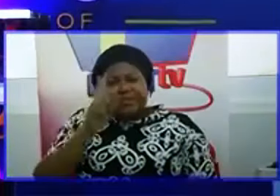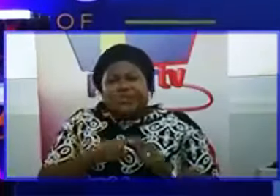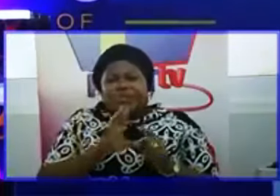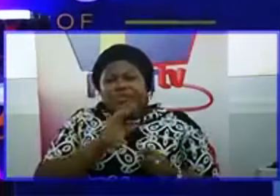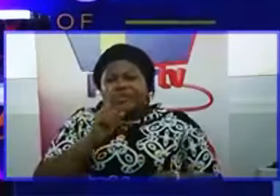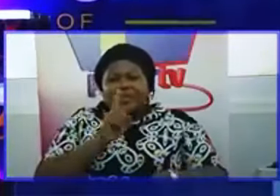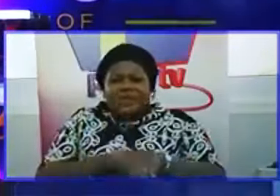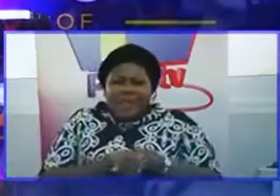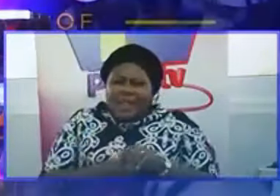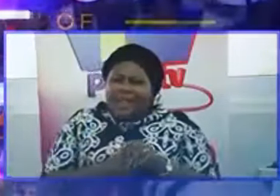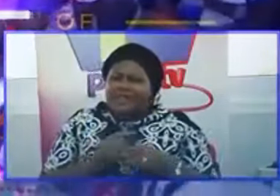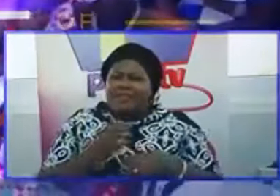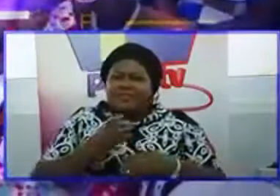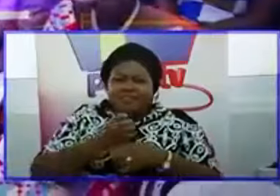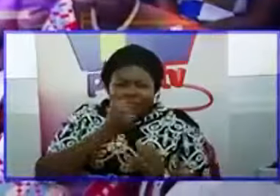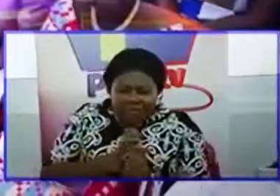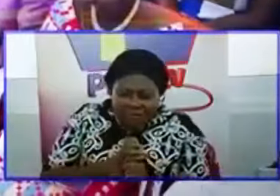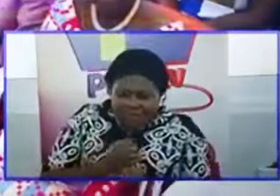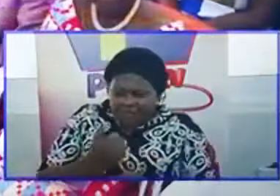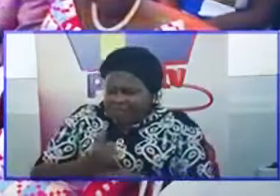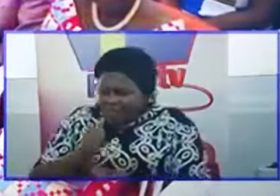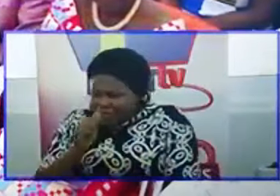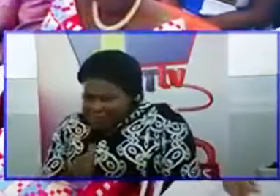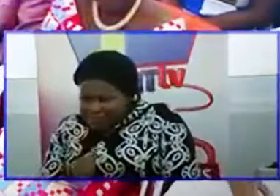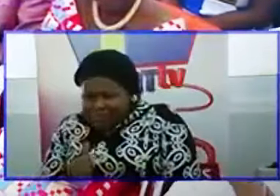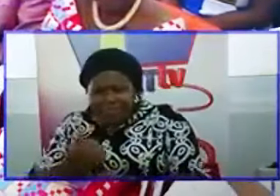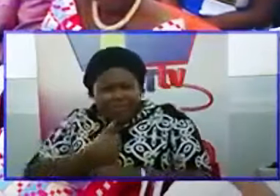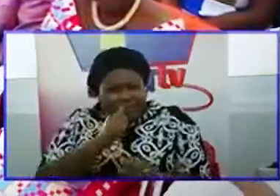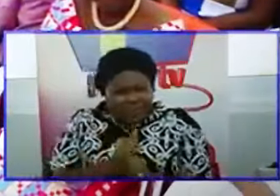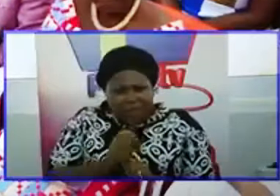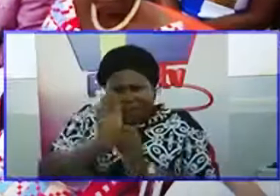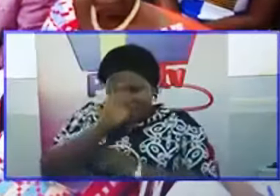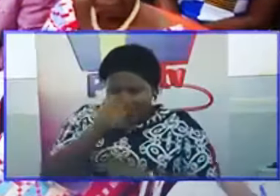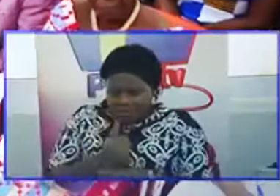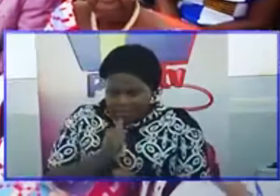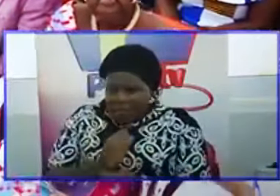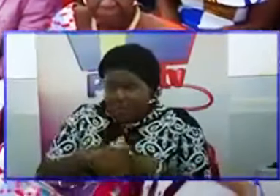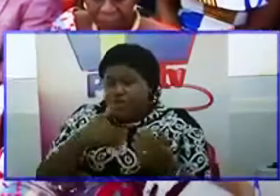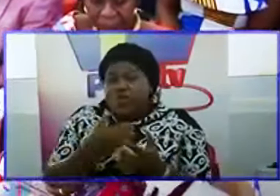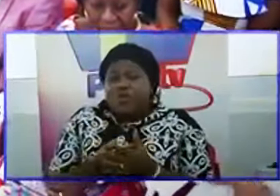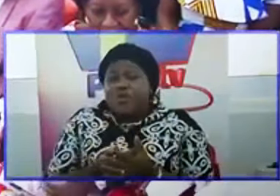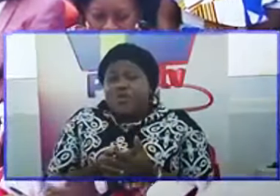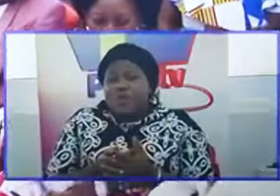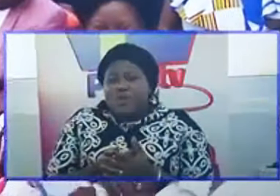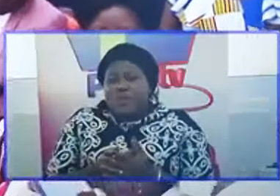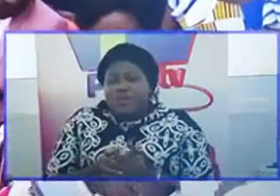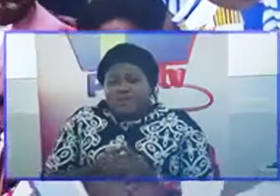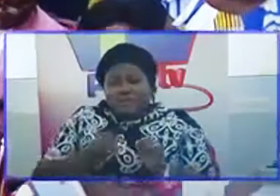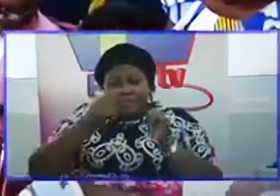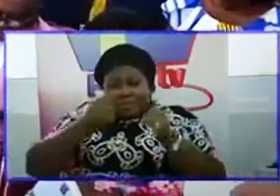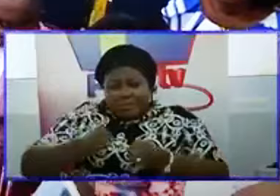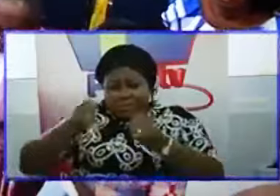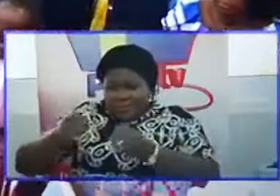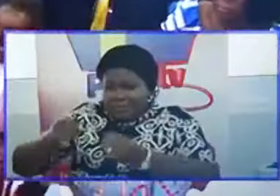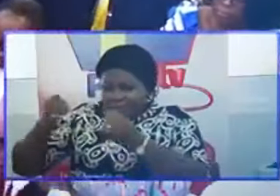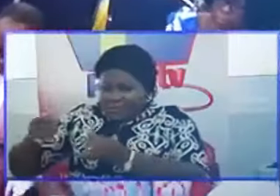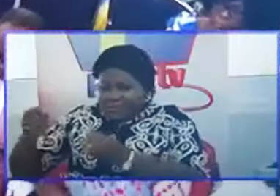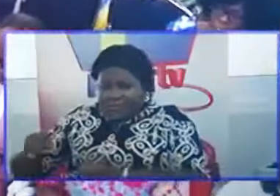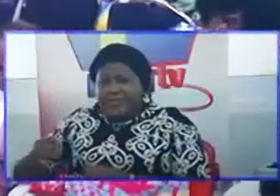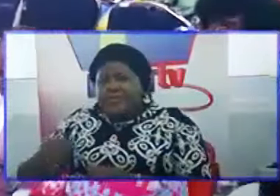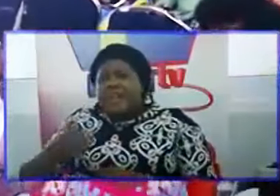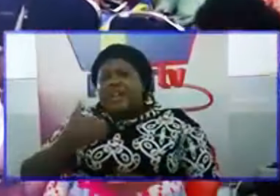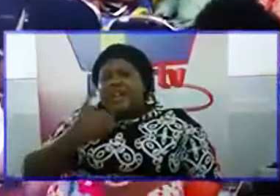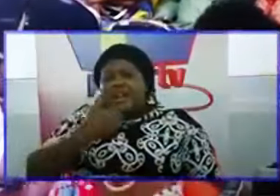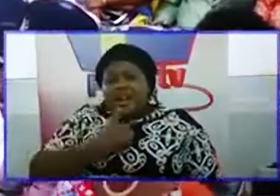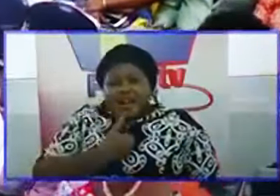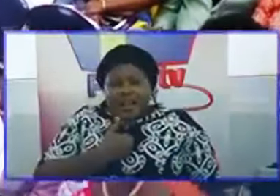weaving and all that if he was not fashioning you for a purpose. So every one of us at conception has